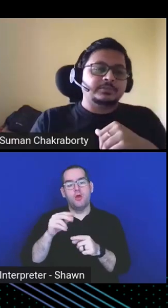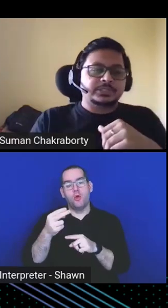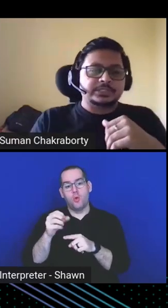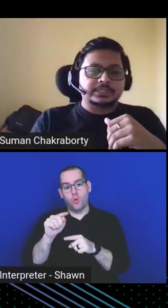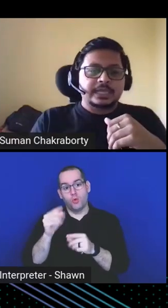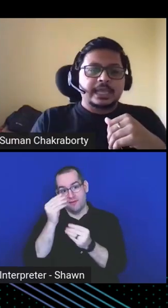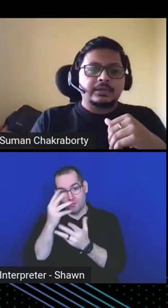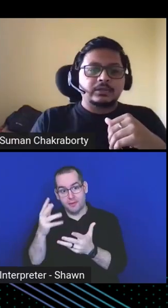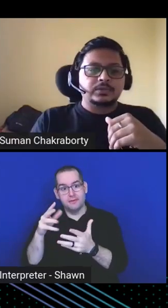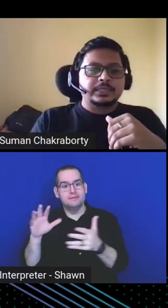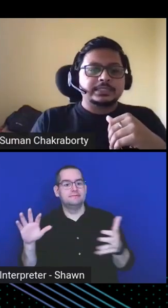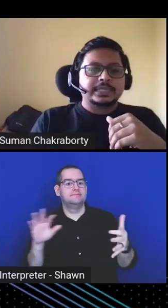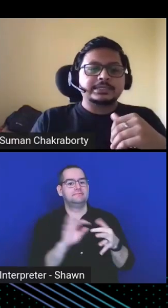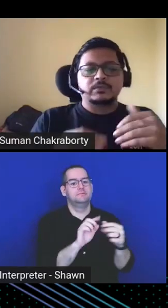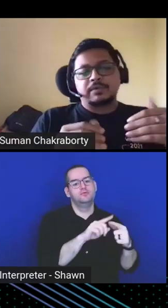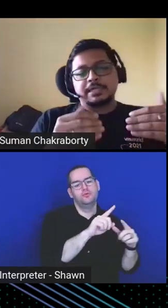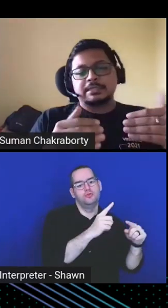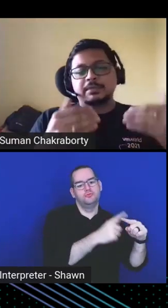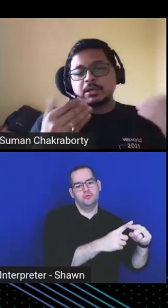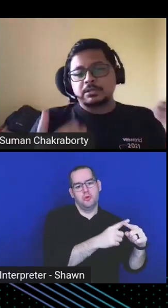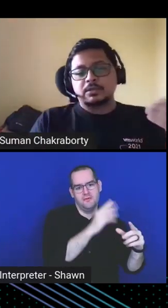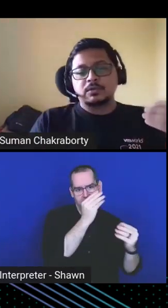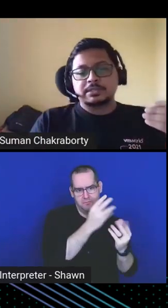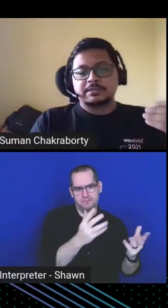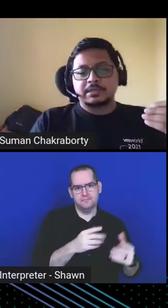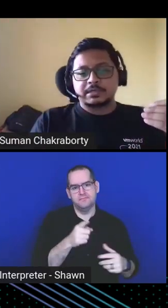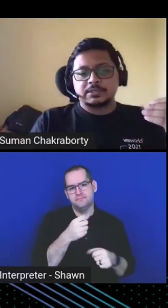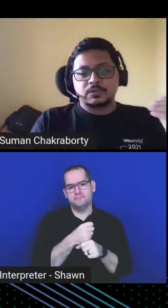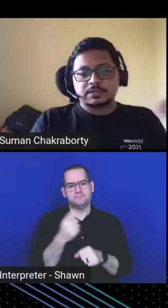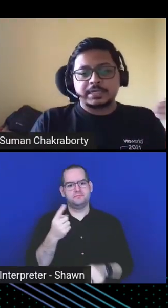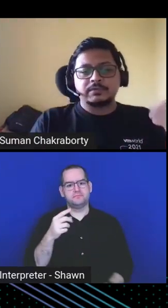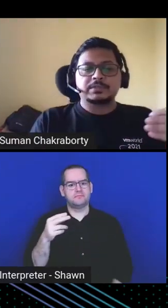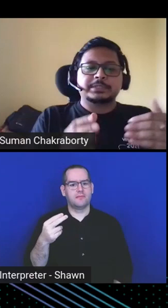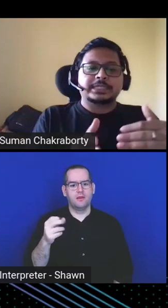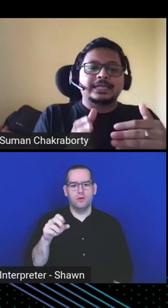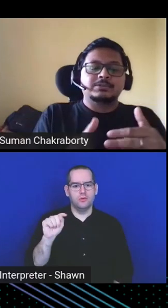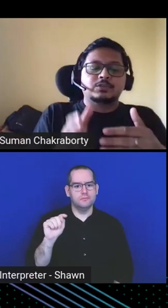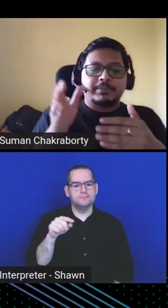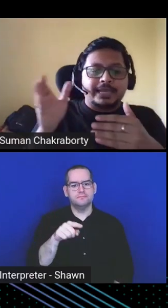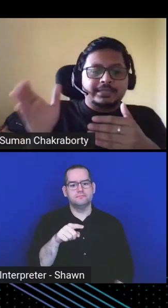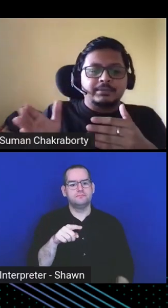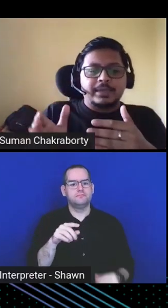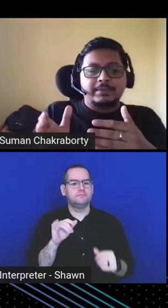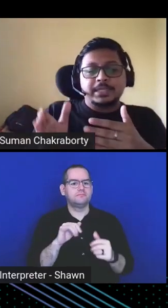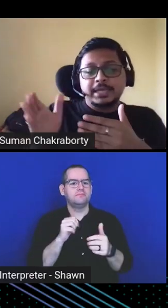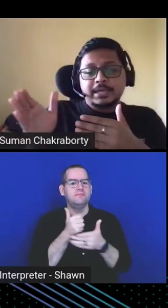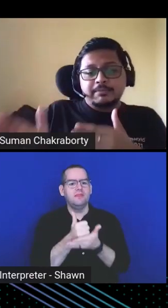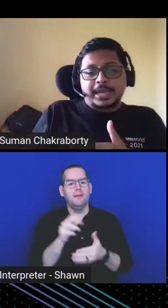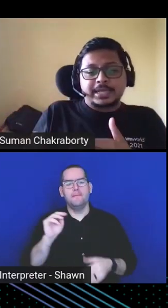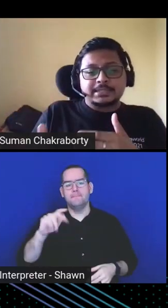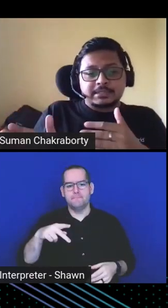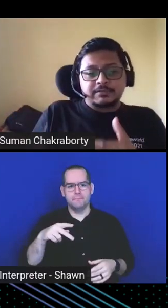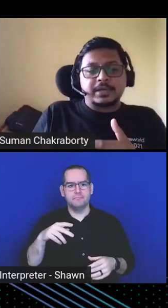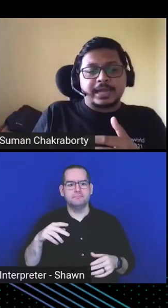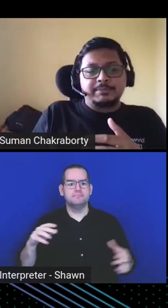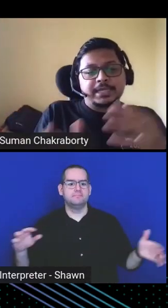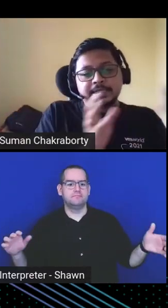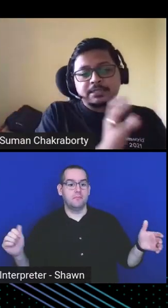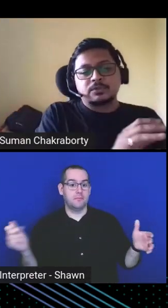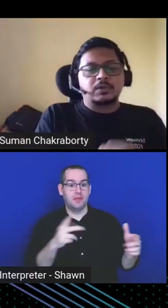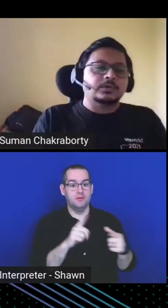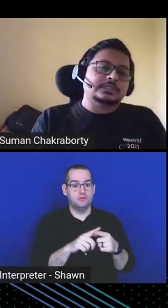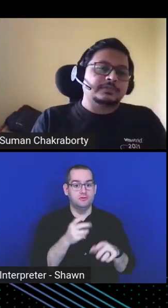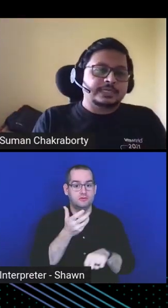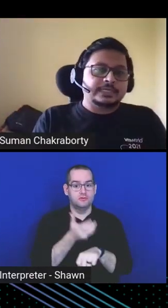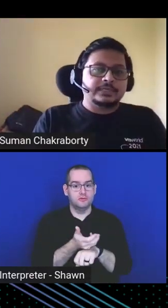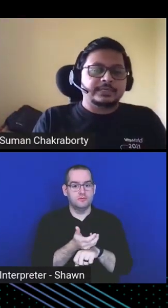target informations. And also in this case, you create something called as a host source ID, which basically helps to map the backend server IP details